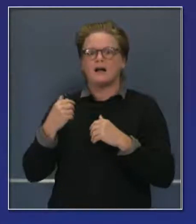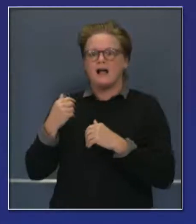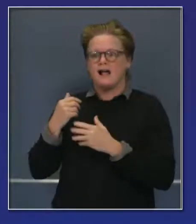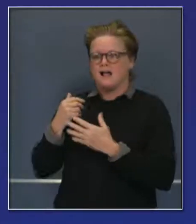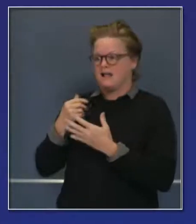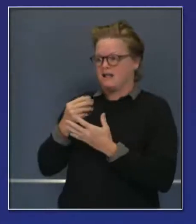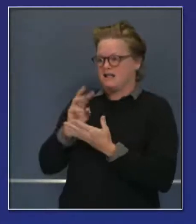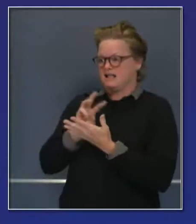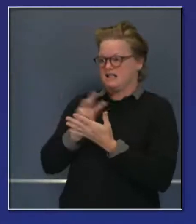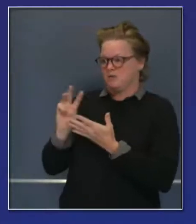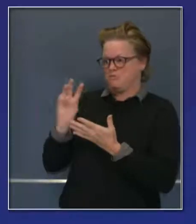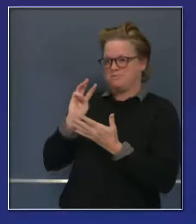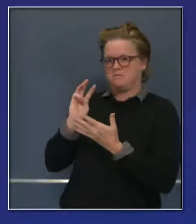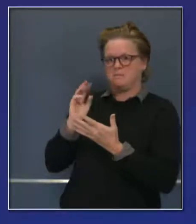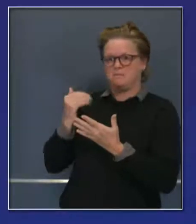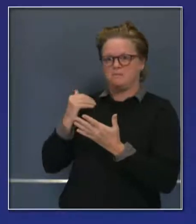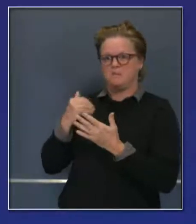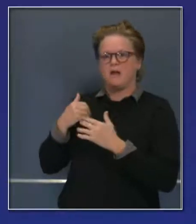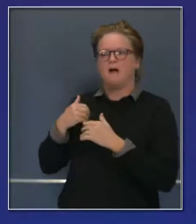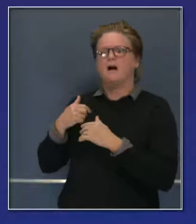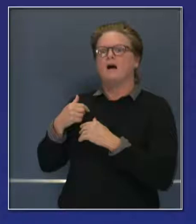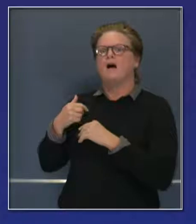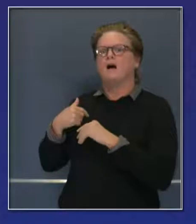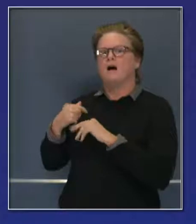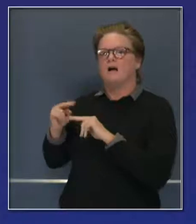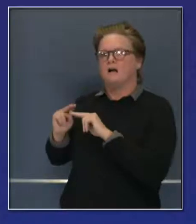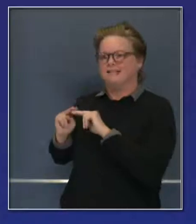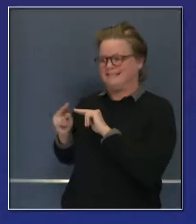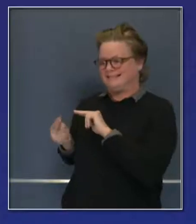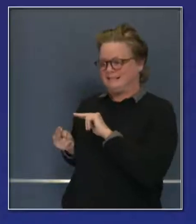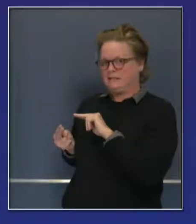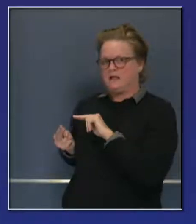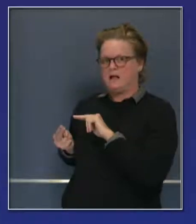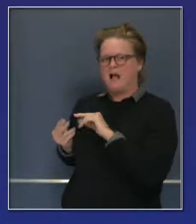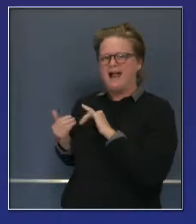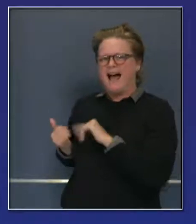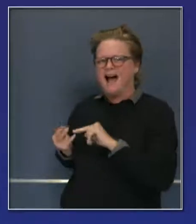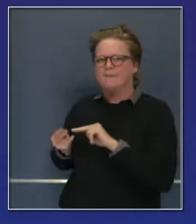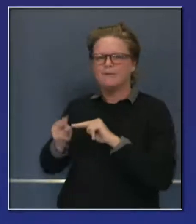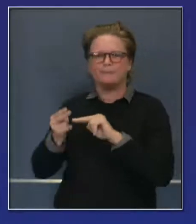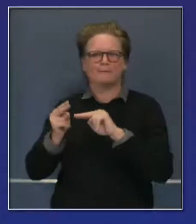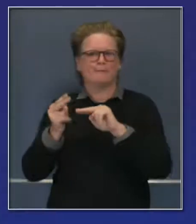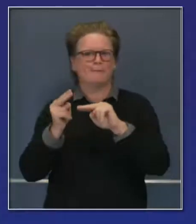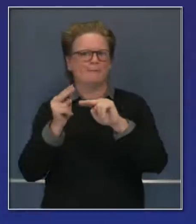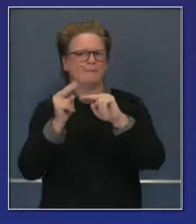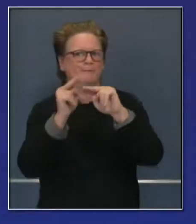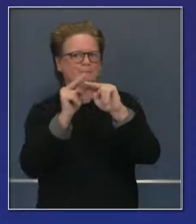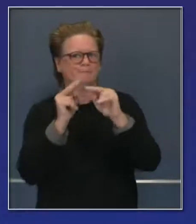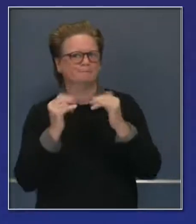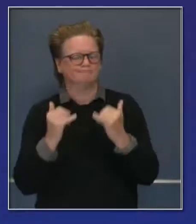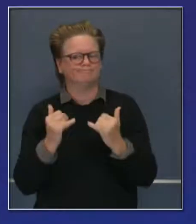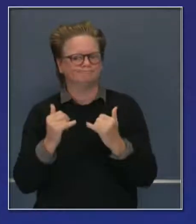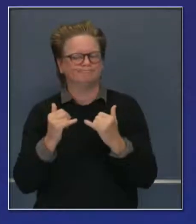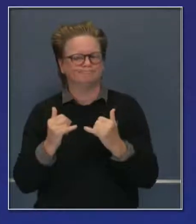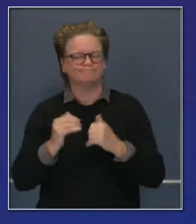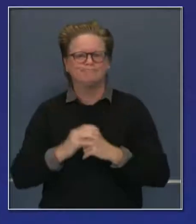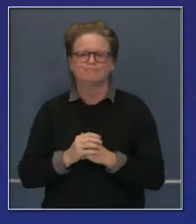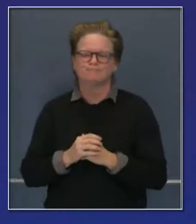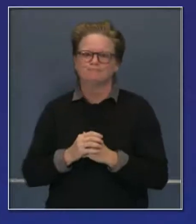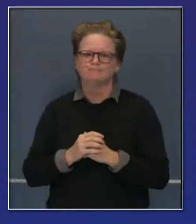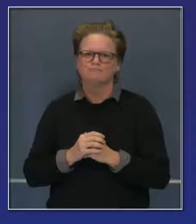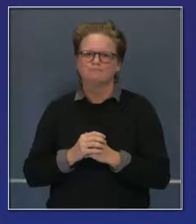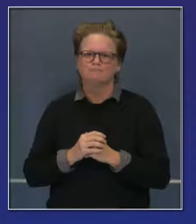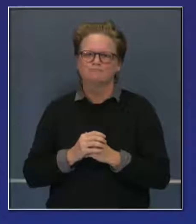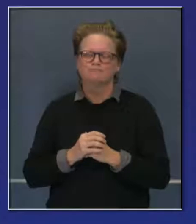of October, where we were able to get those numbers down below 3,000, we haven't seen an average of 7 days